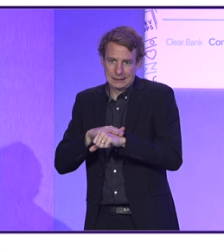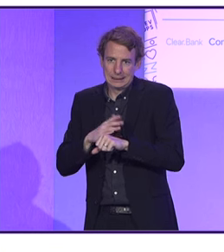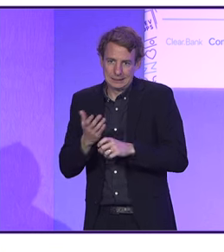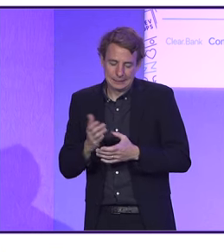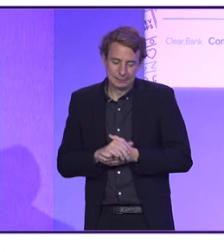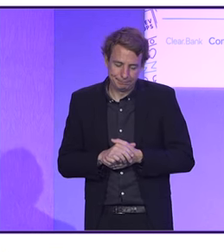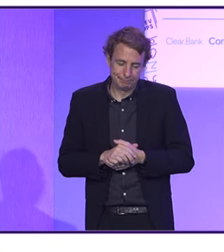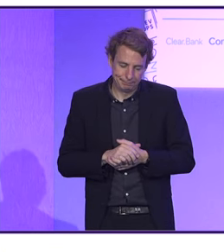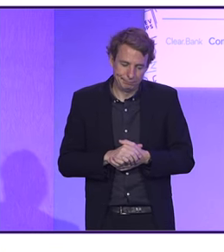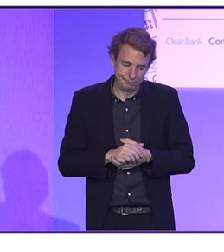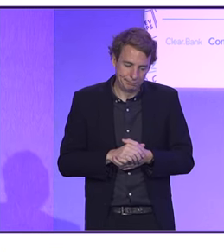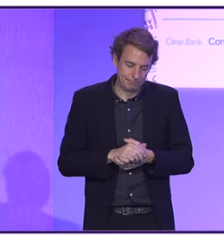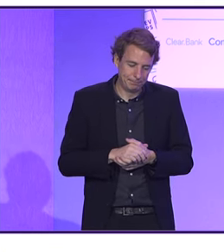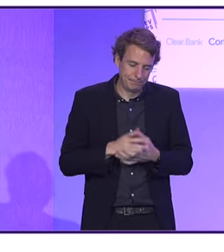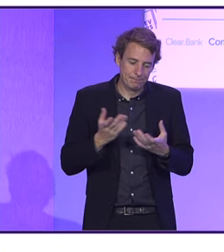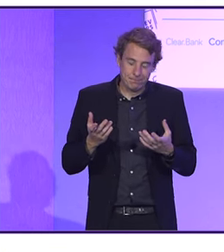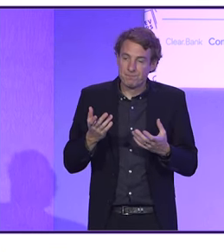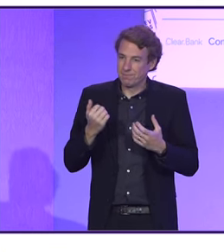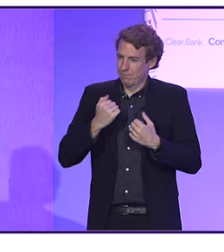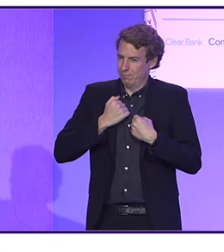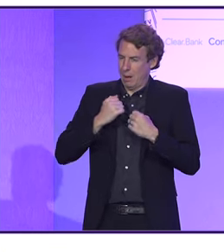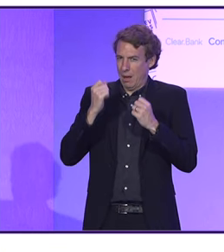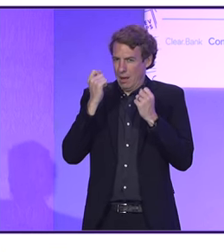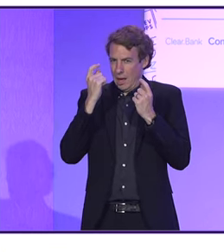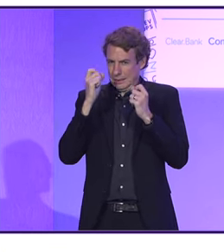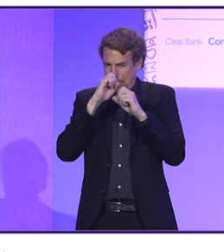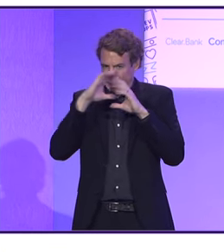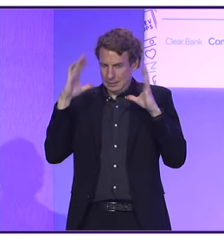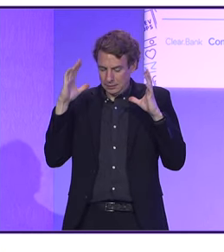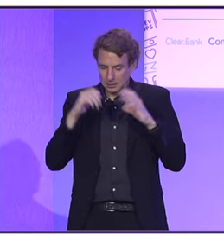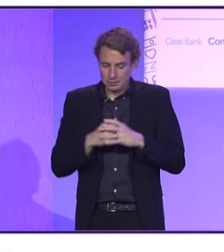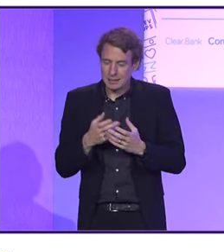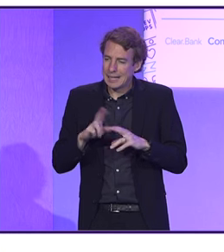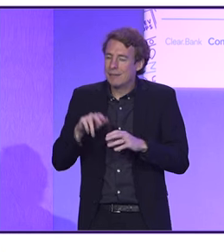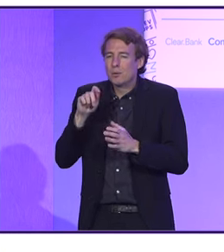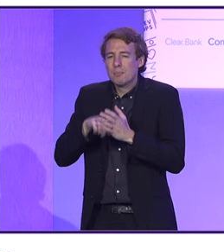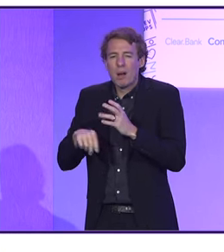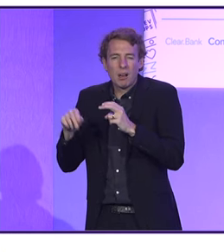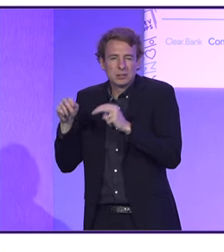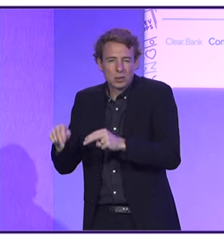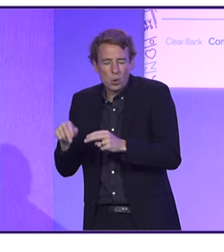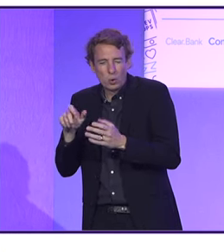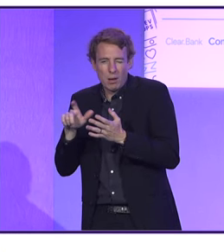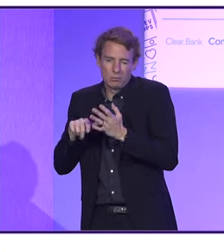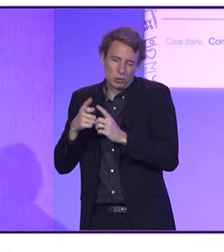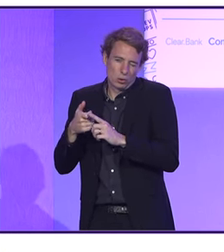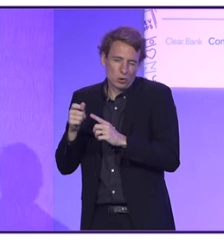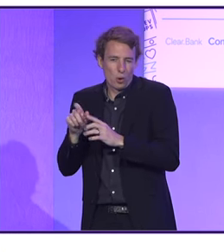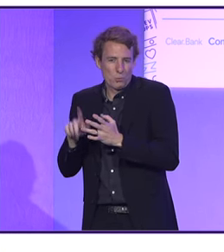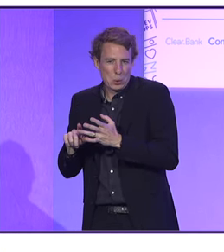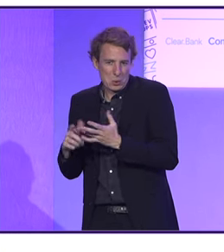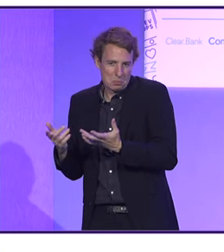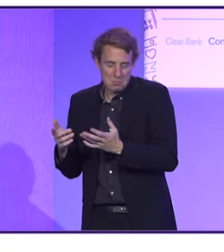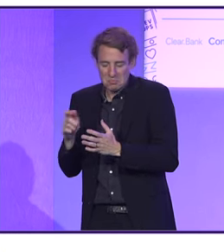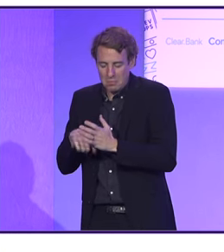see this idea is if you're buying a pet cockapoo or something like that, you probably don't have